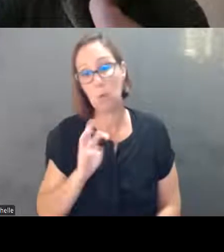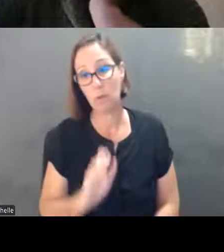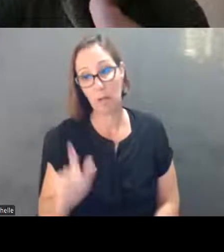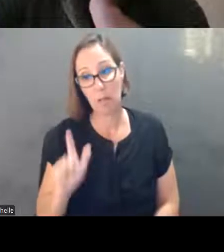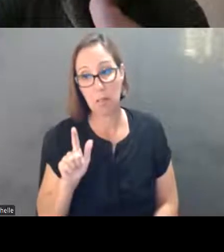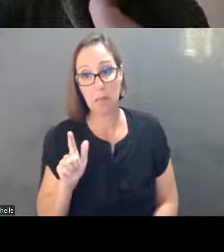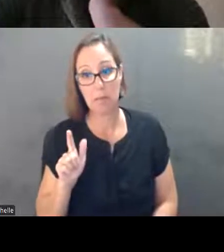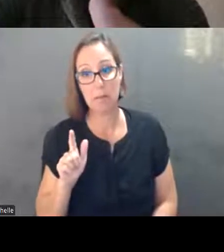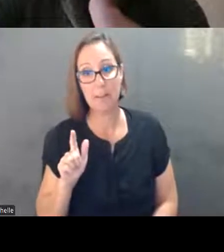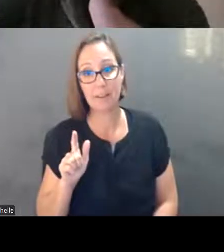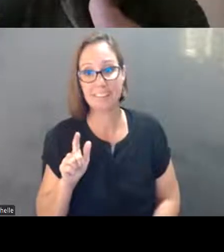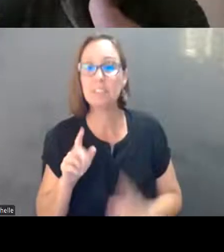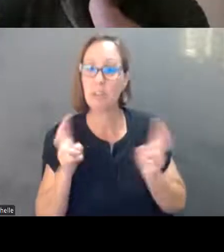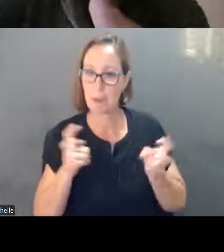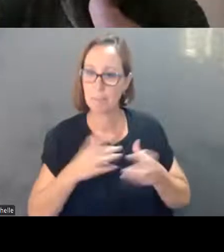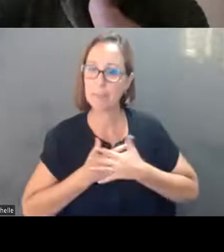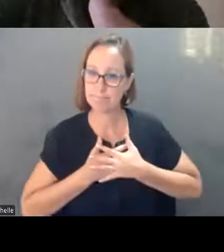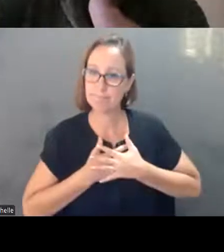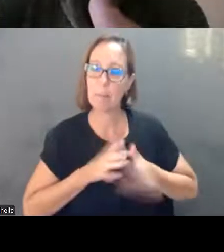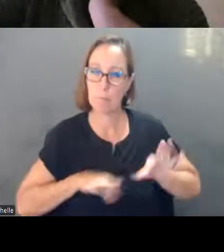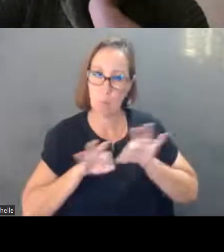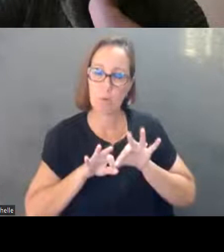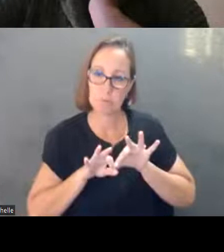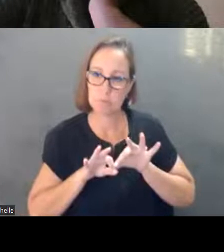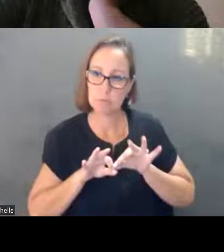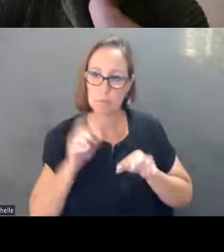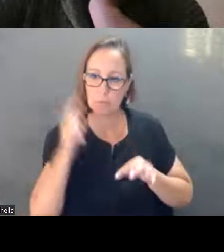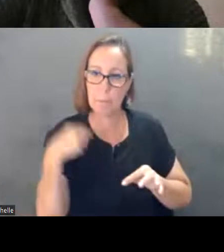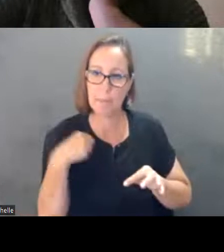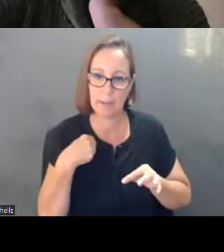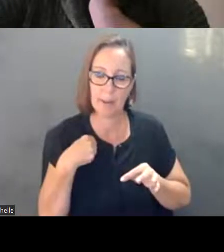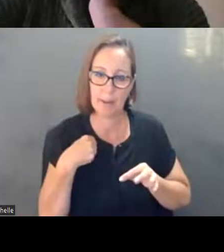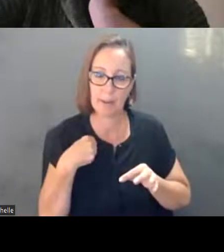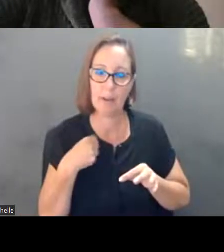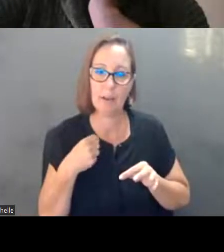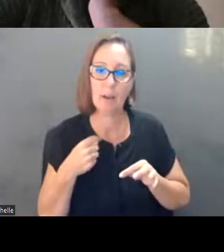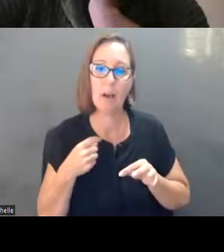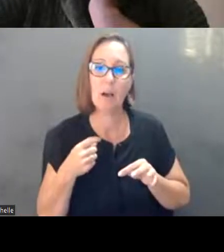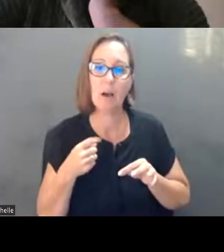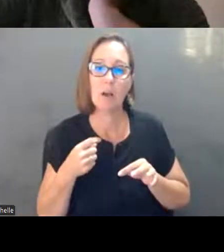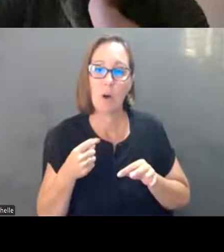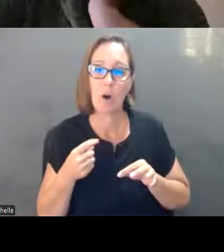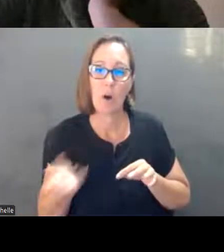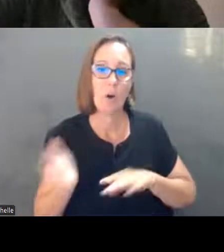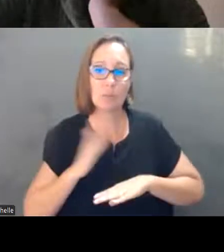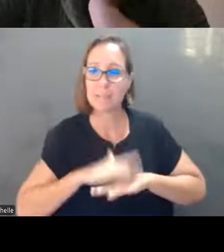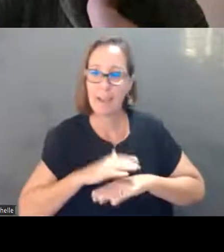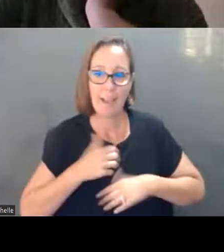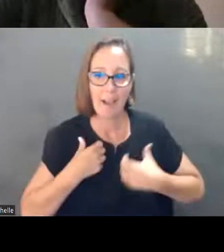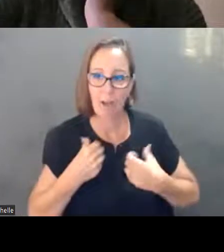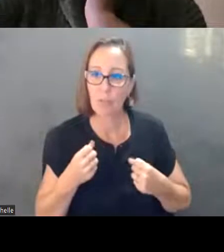this topic is very dear to my heart. In terms of in the adult day health, and currently, as we